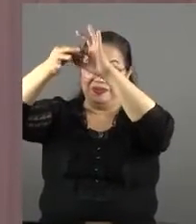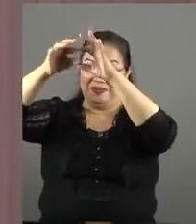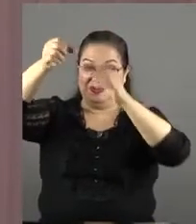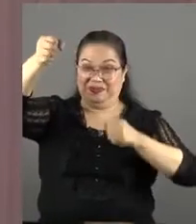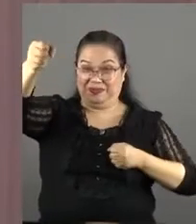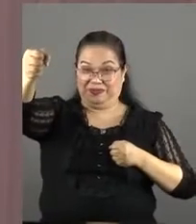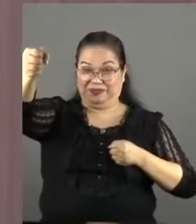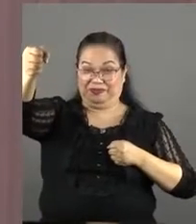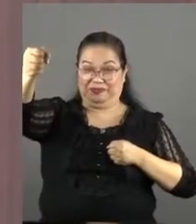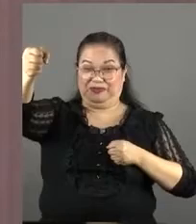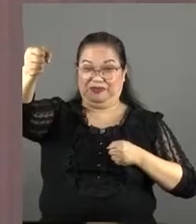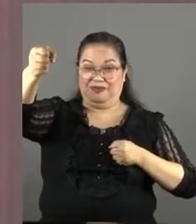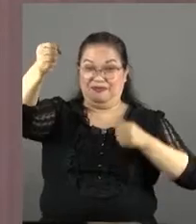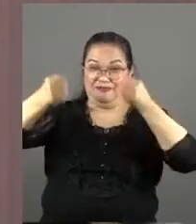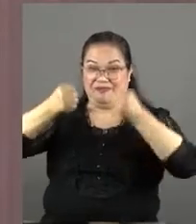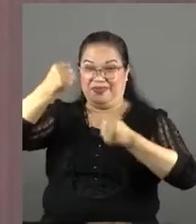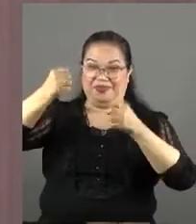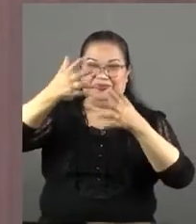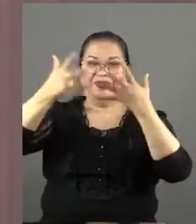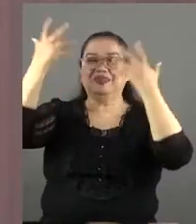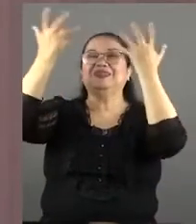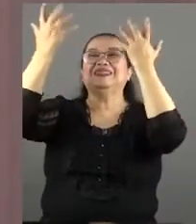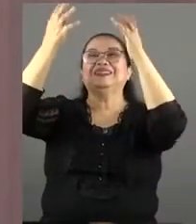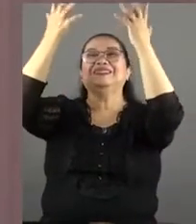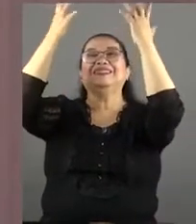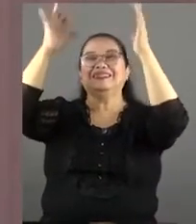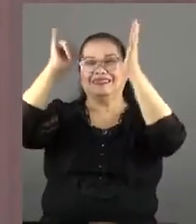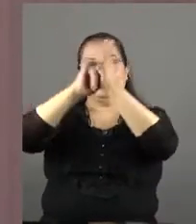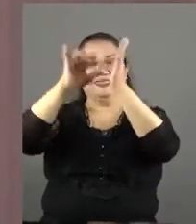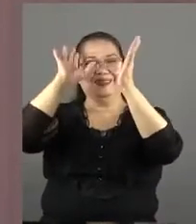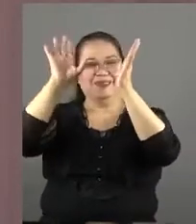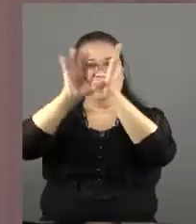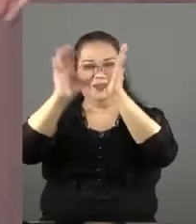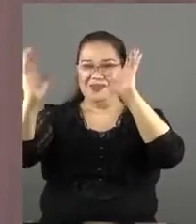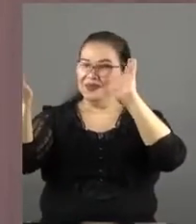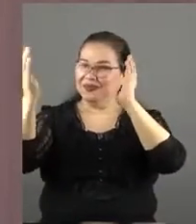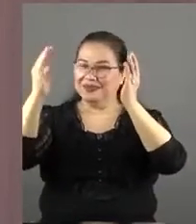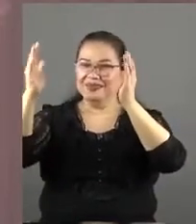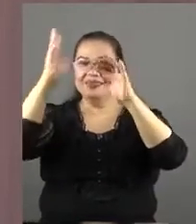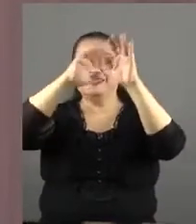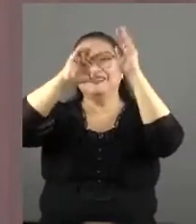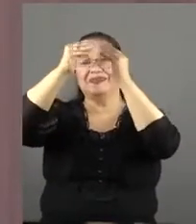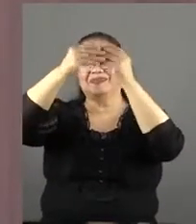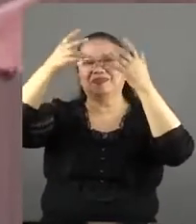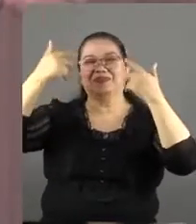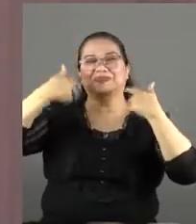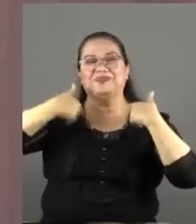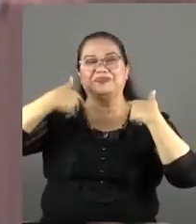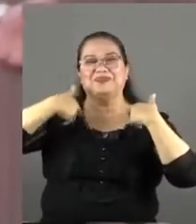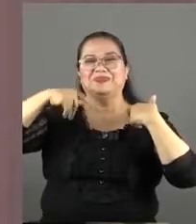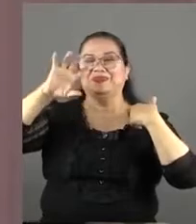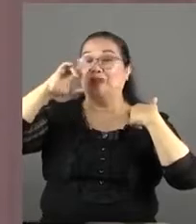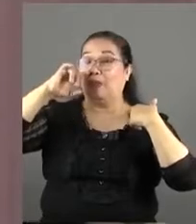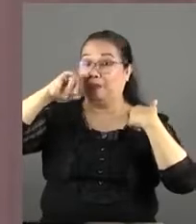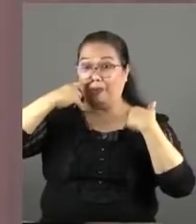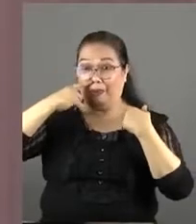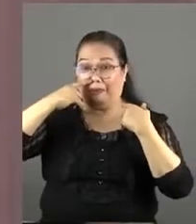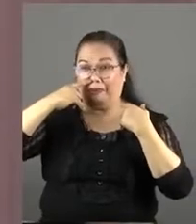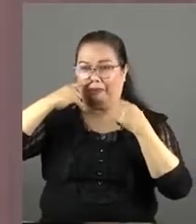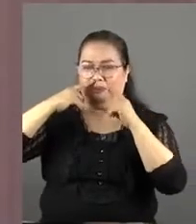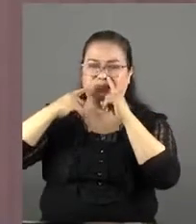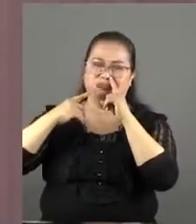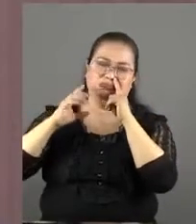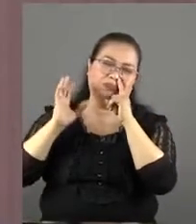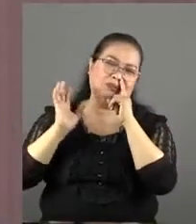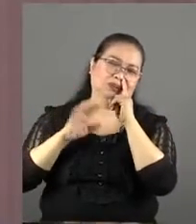watched one? That's the picture here. That's what's happening in heaven. It's not a boring, dry place